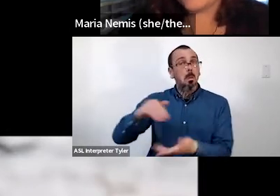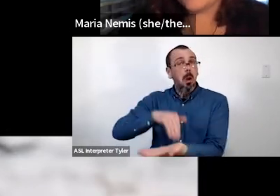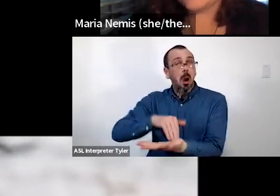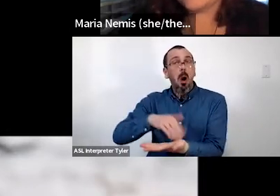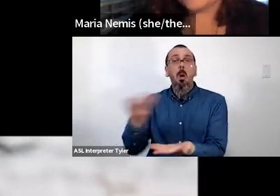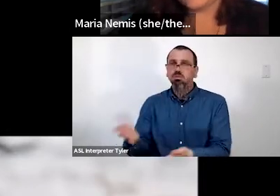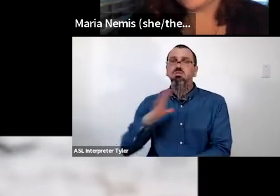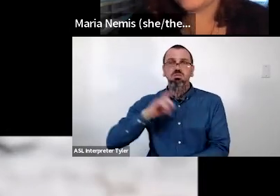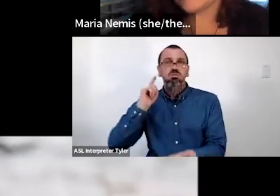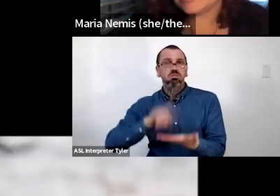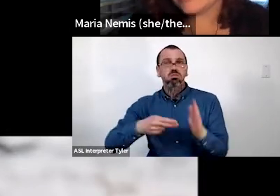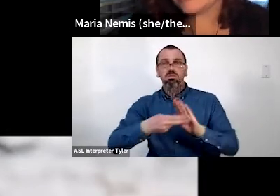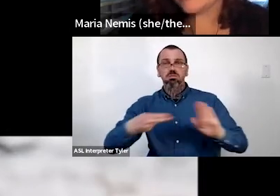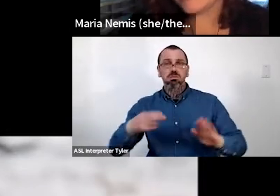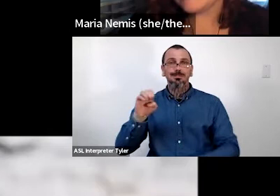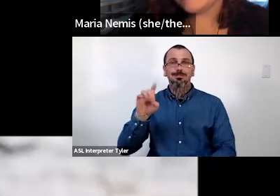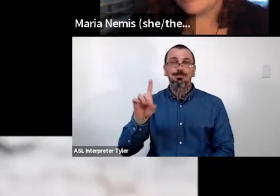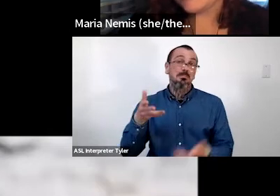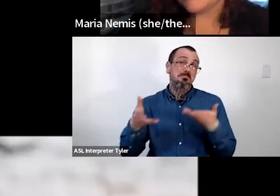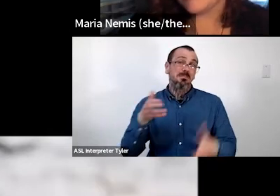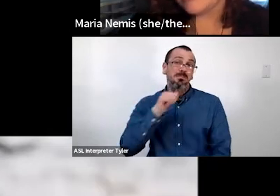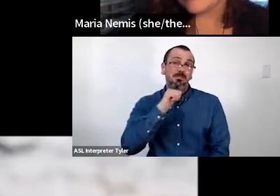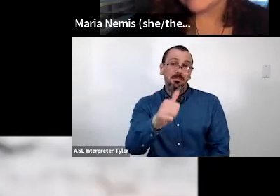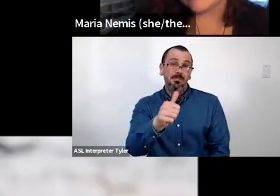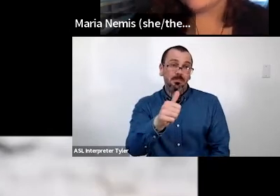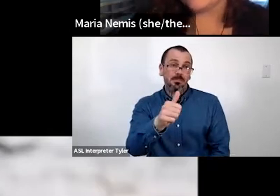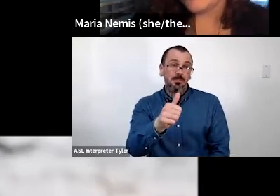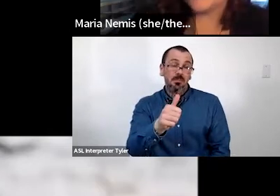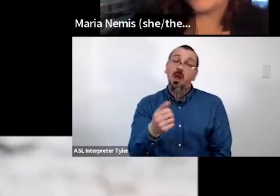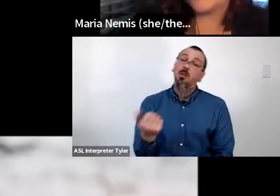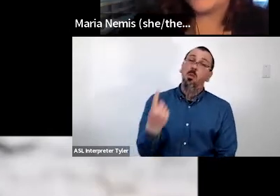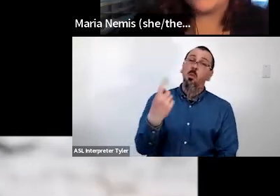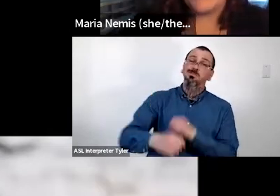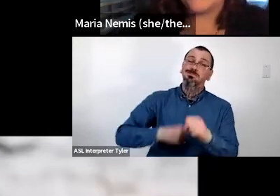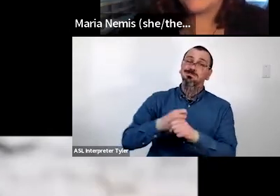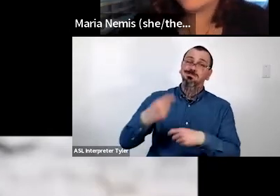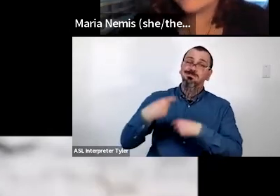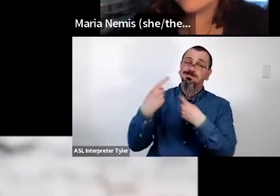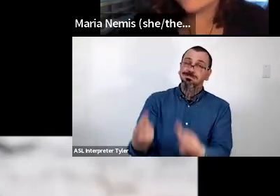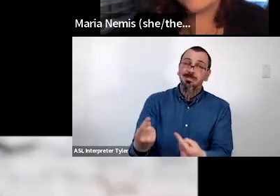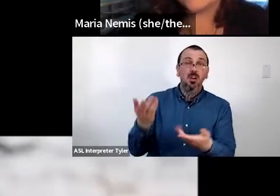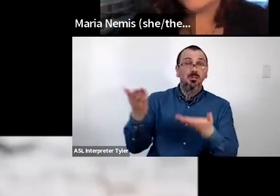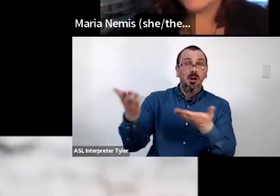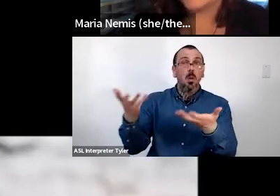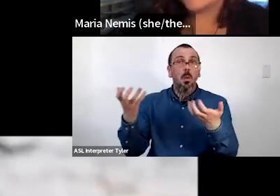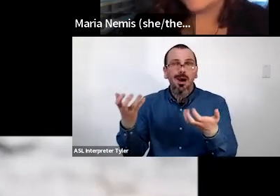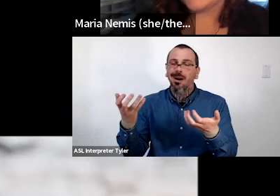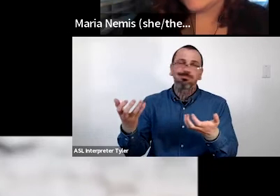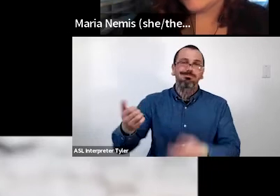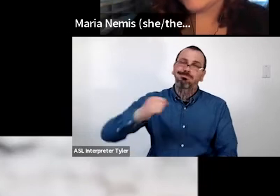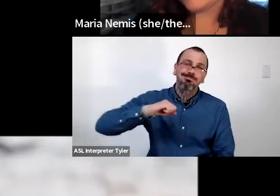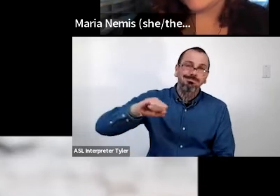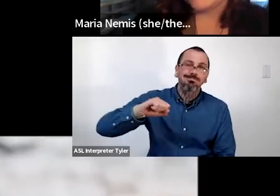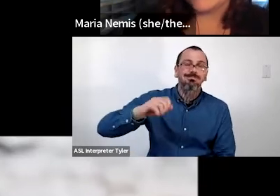Focusing only on those who were wrongfully denied these services in the past 12 months doesn't account for people who may want access to gender affirming